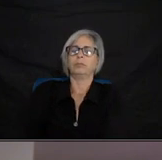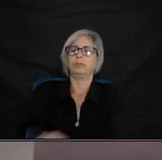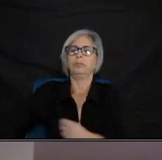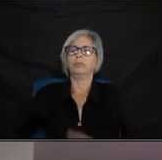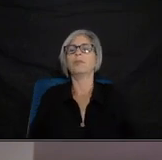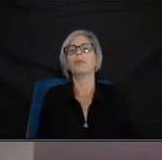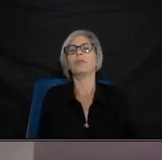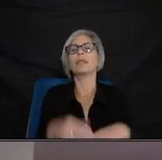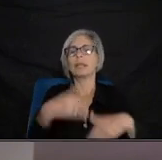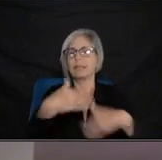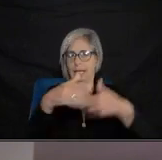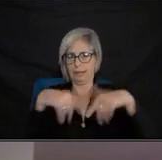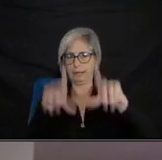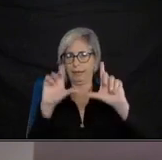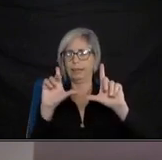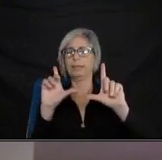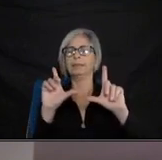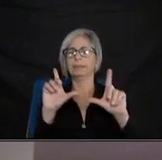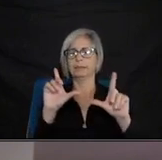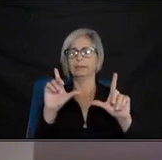Again, next slide. Sorry.